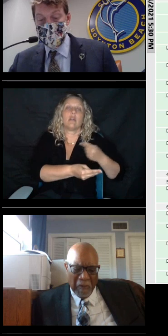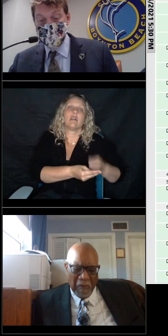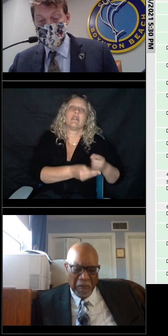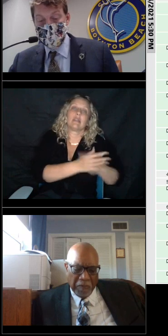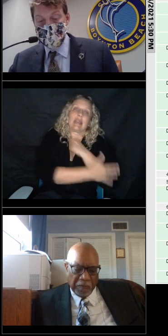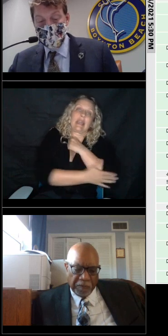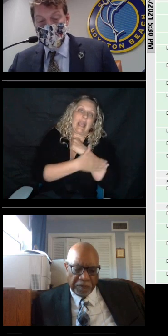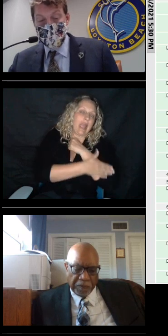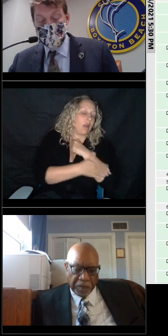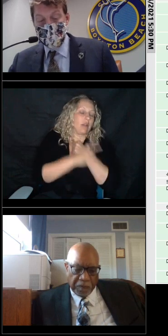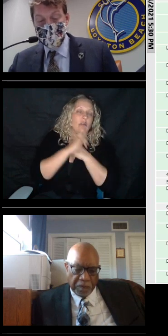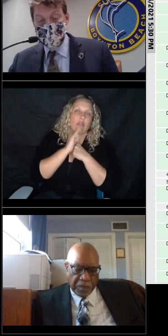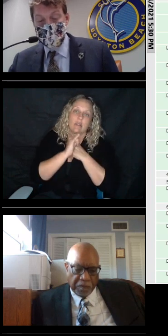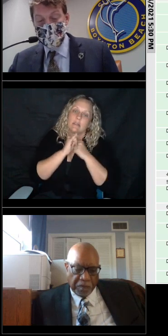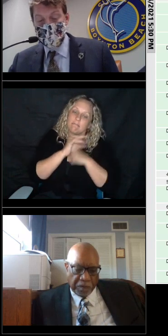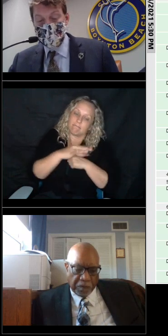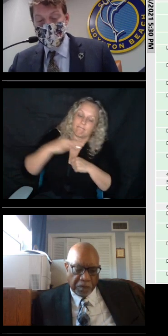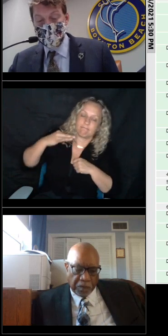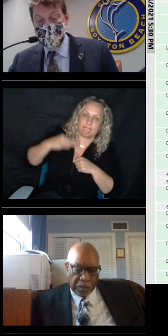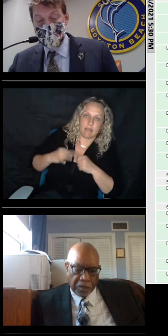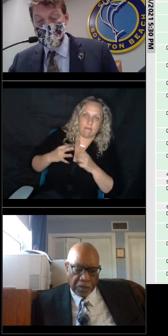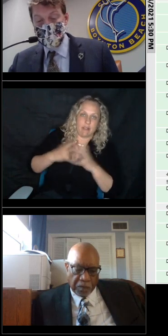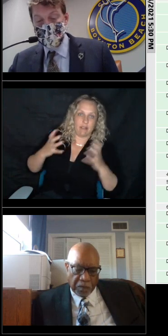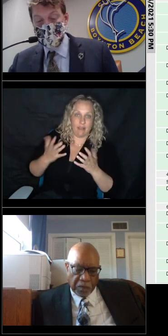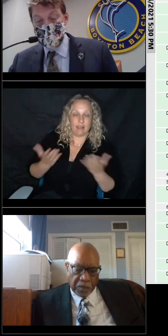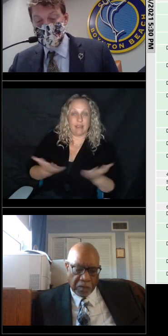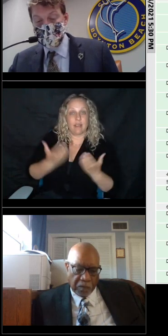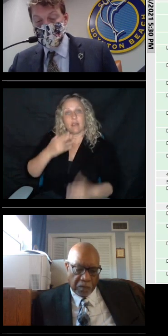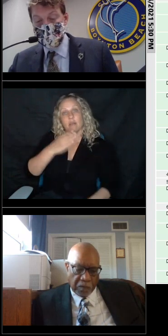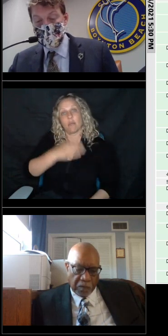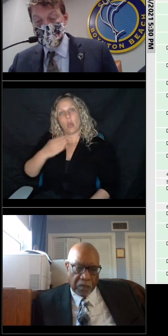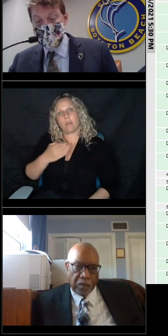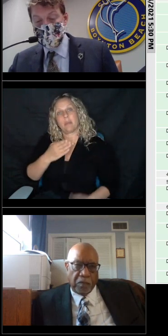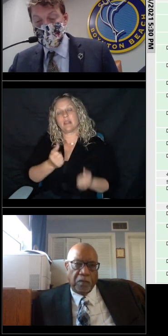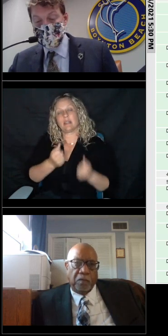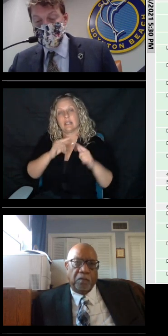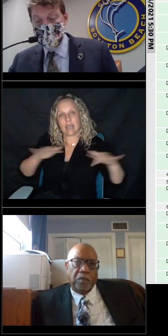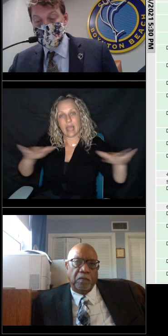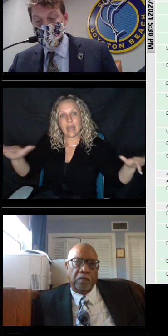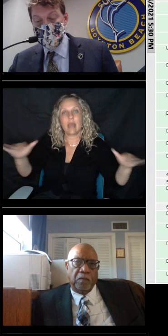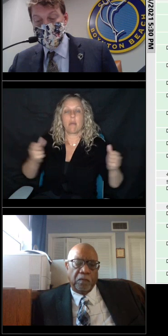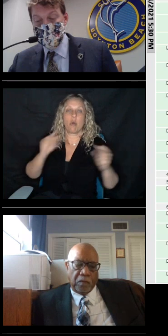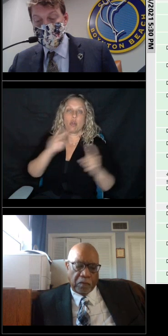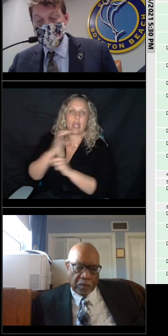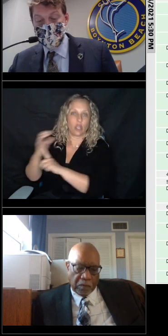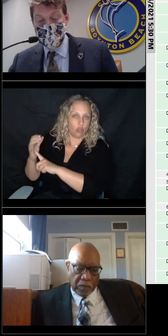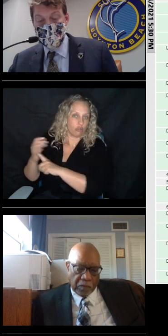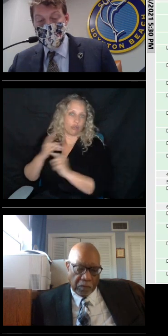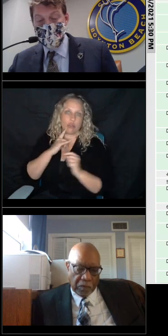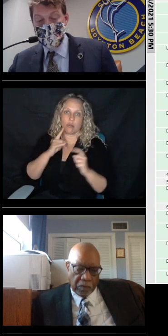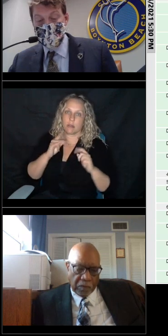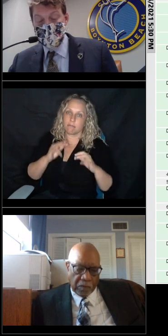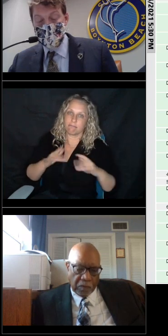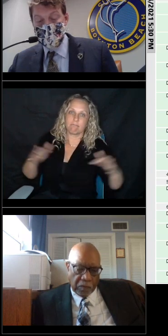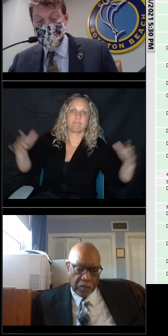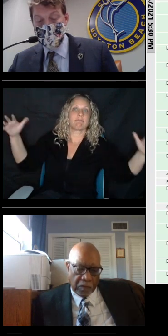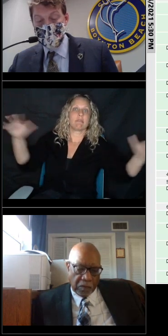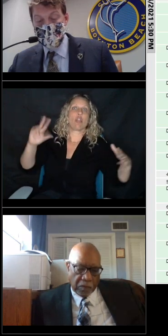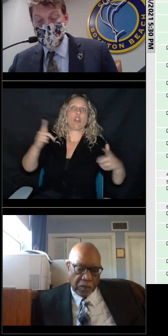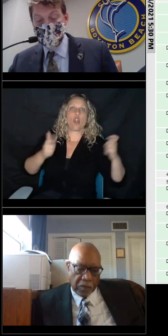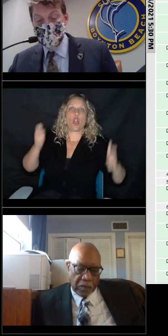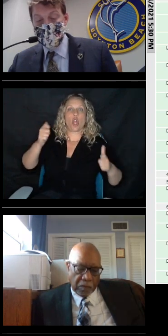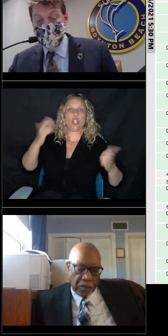is unparalleled. And whereas Boynton Beach is a dynamic, multicultural, and vibrant city counted as the third largest in Palm Beach